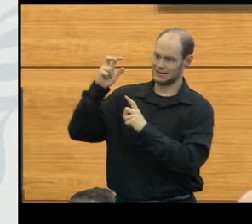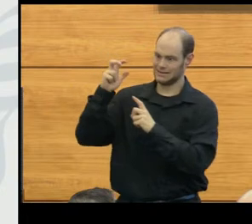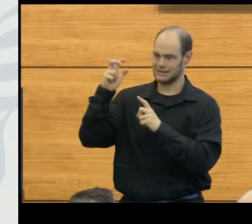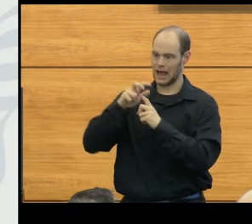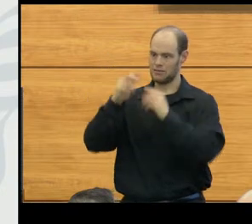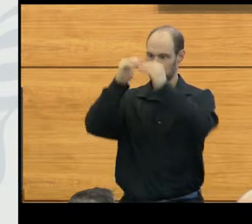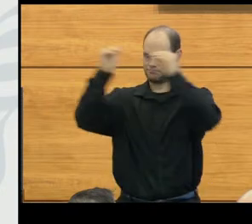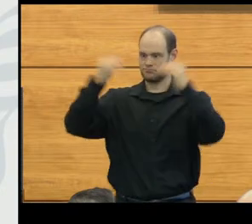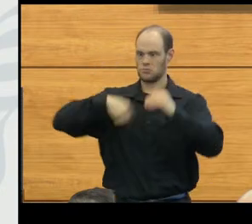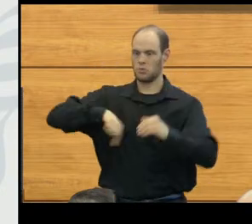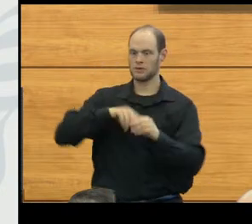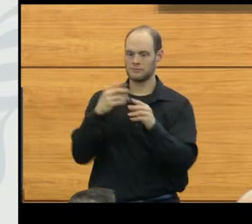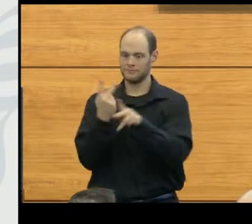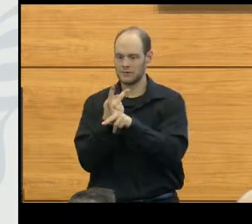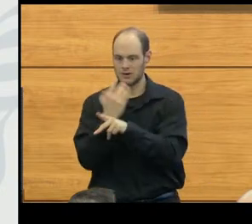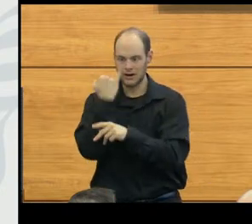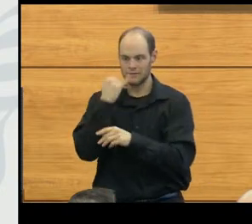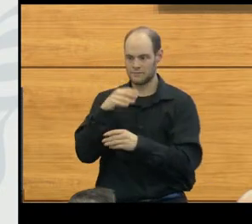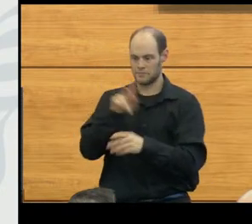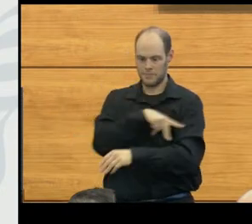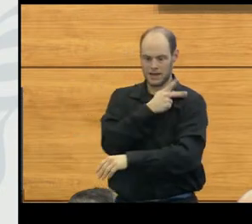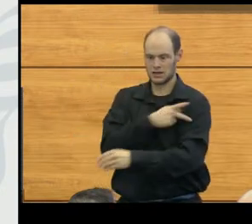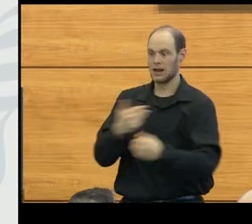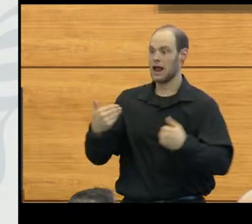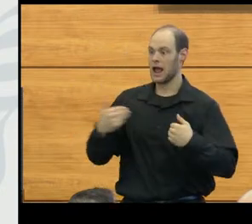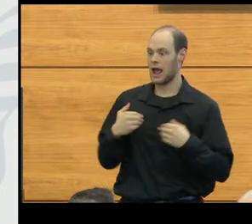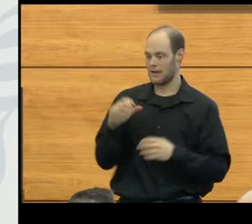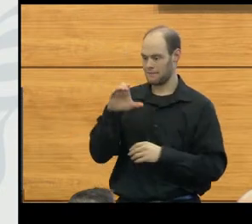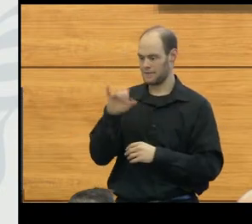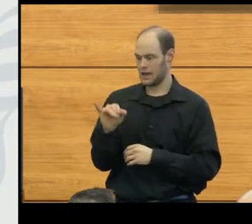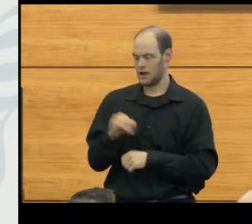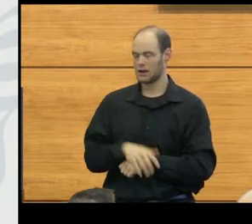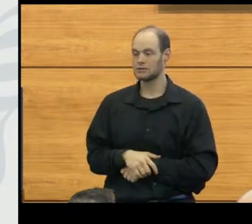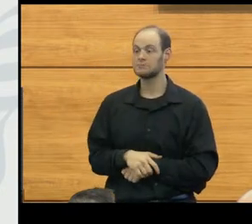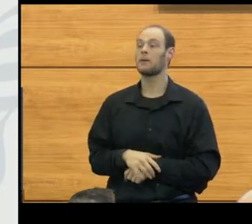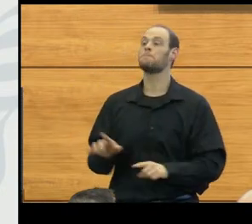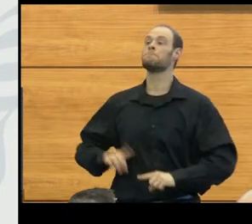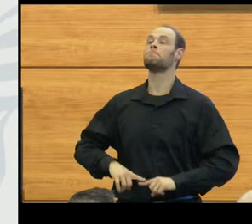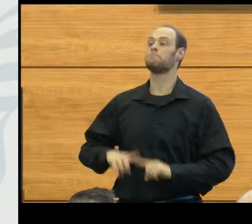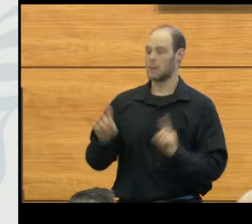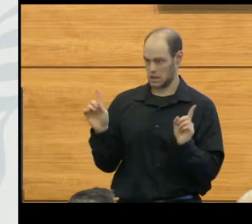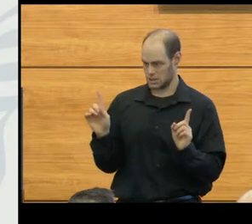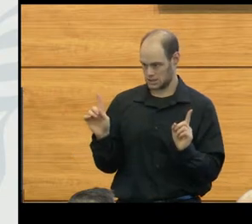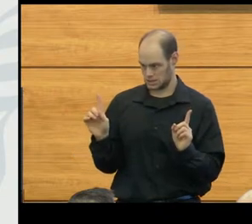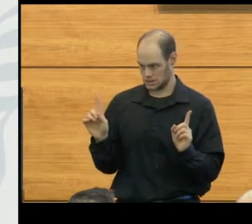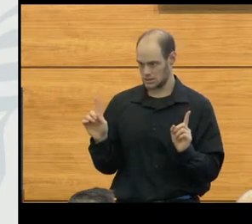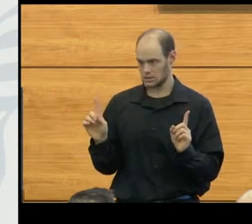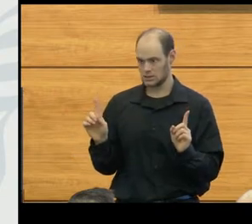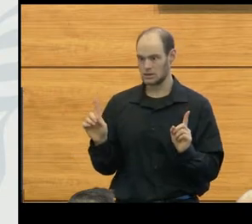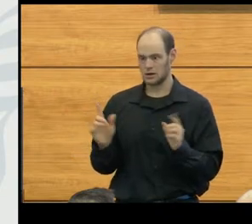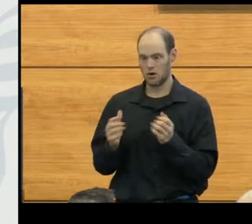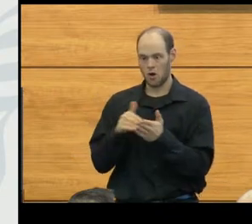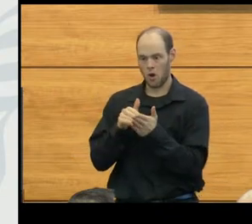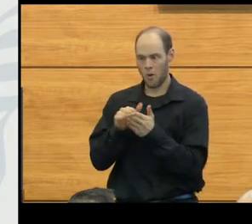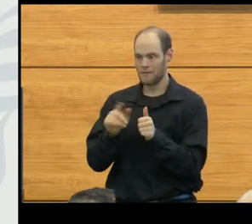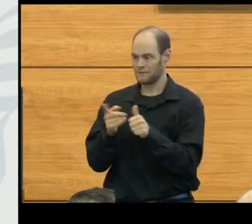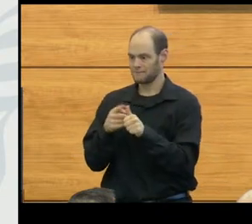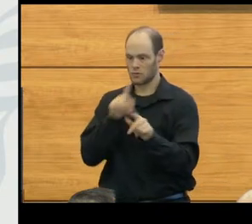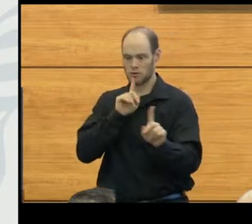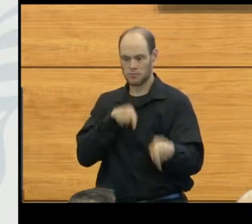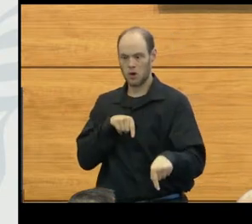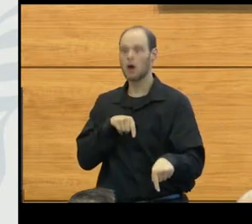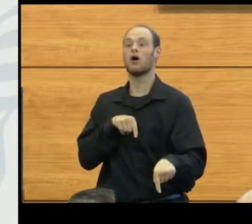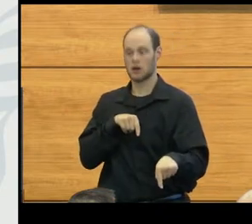which we can assess whether or not a patient may, in fact, have a Chiari. But again, many times the first